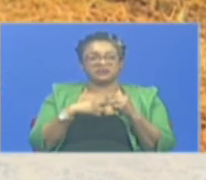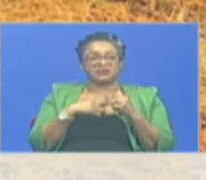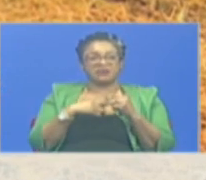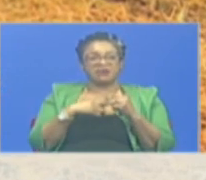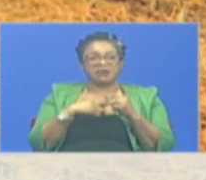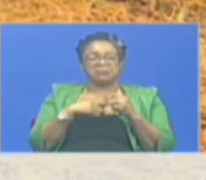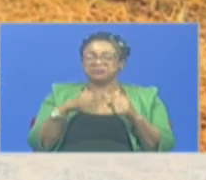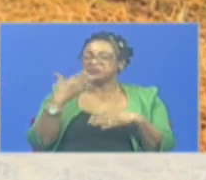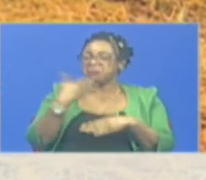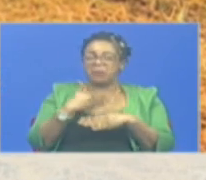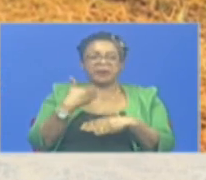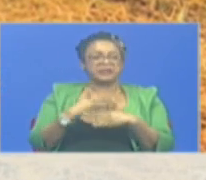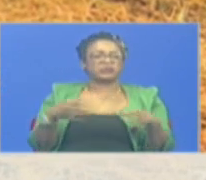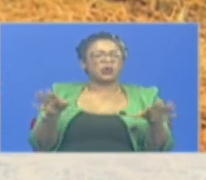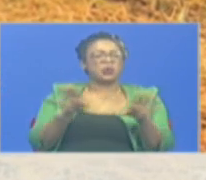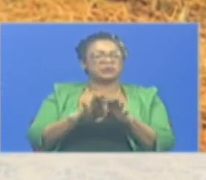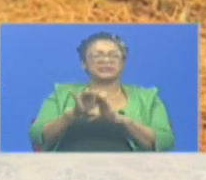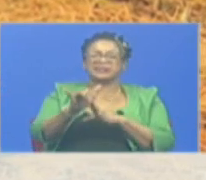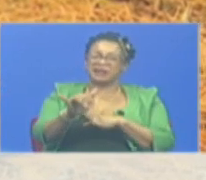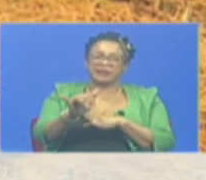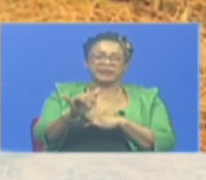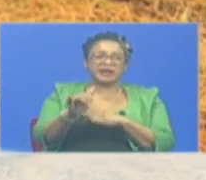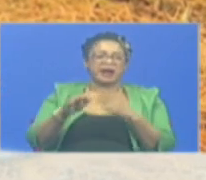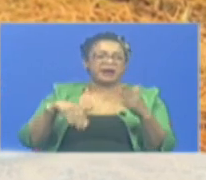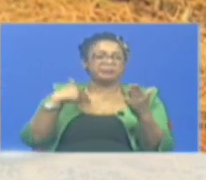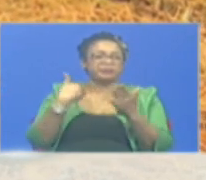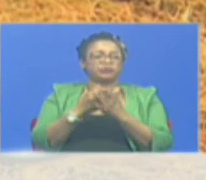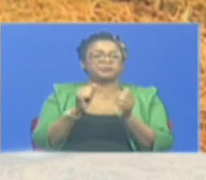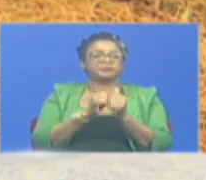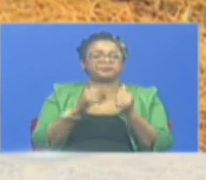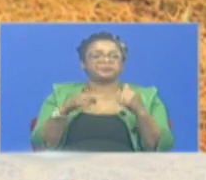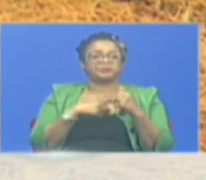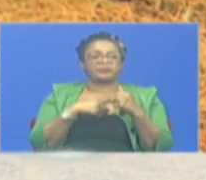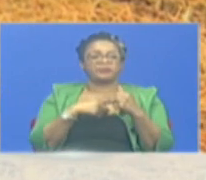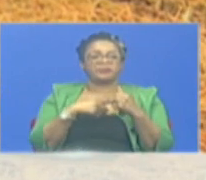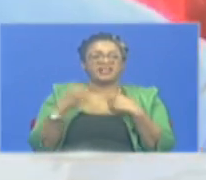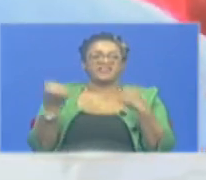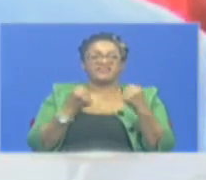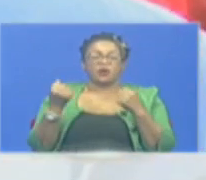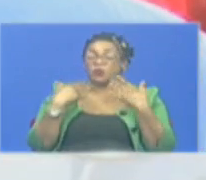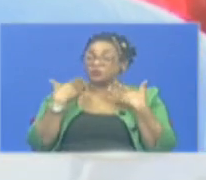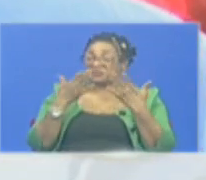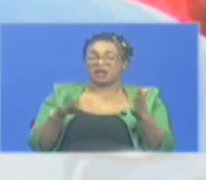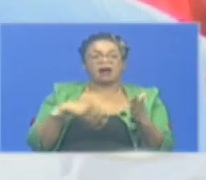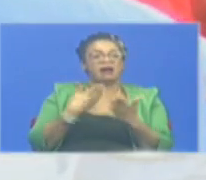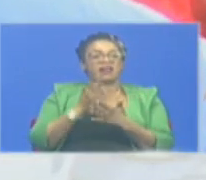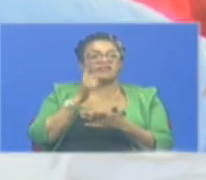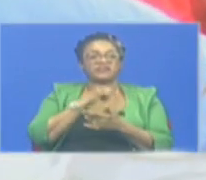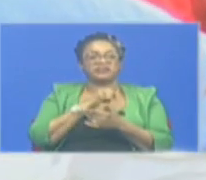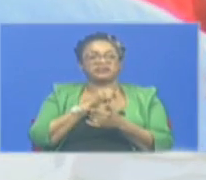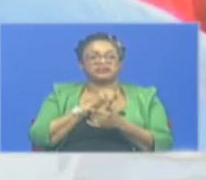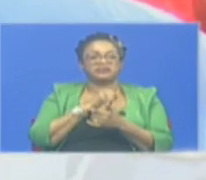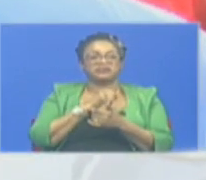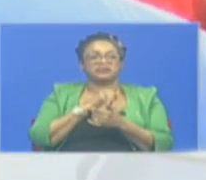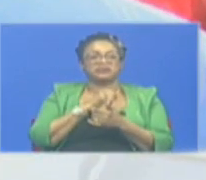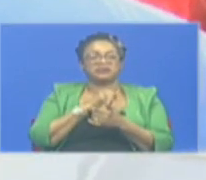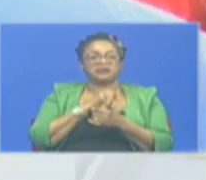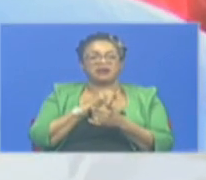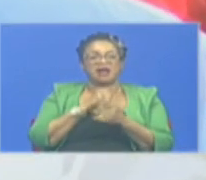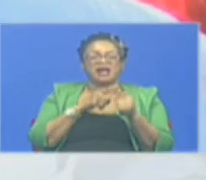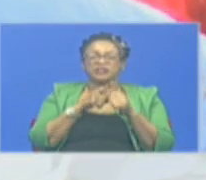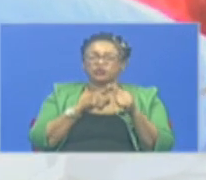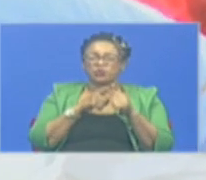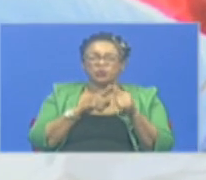ilifungiwa, imekaa, hadi tarehe 16 ndio hii gari yangu naona hapa imefika. Kitungu inakawia, definitely kuna